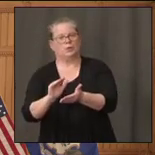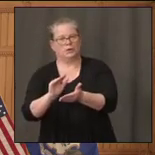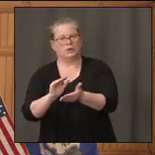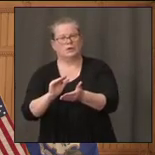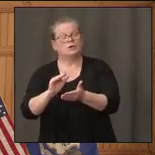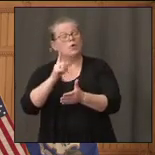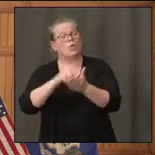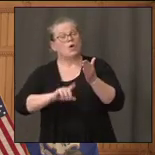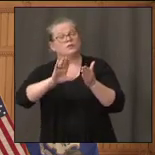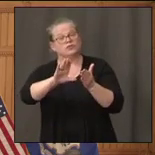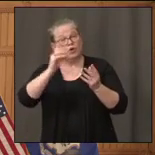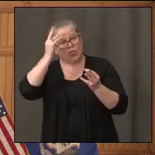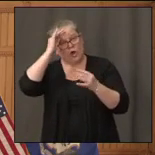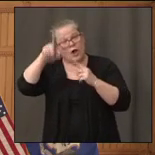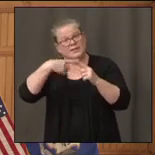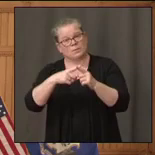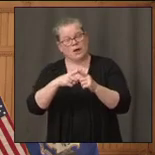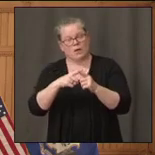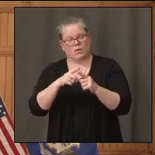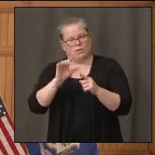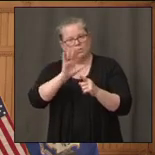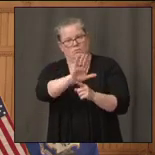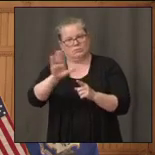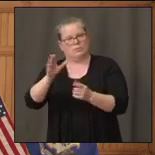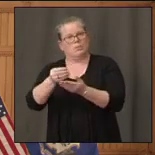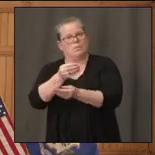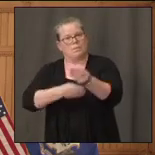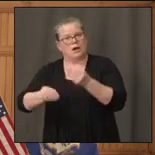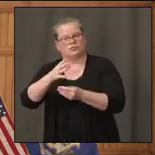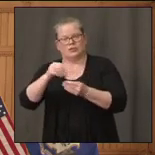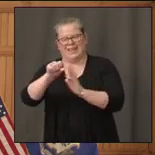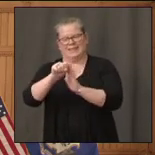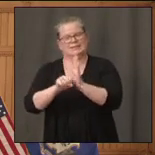two developments and where the state stands financially.